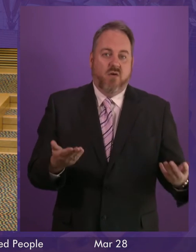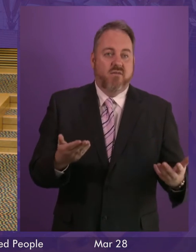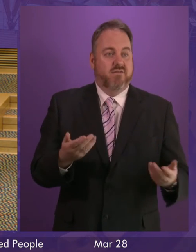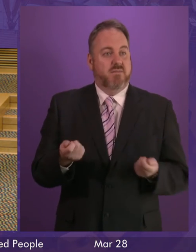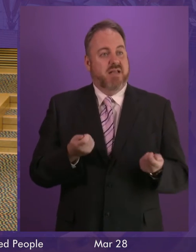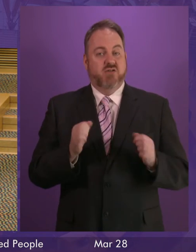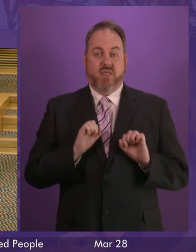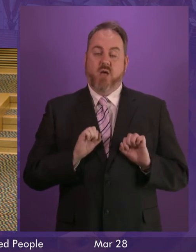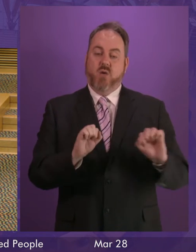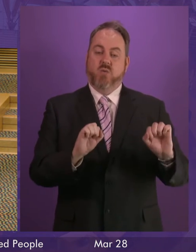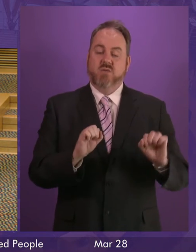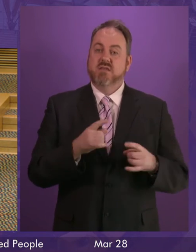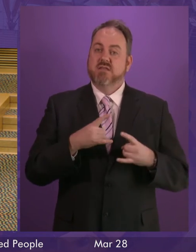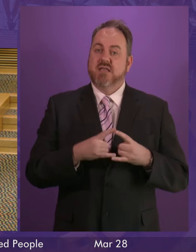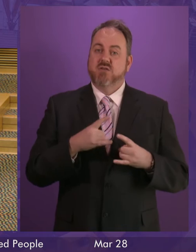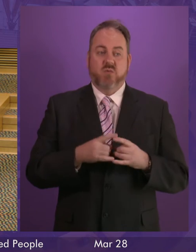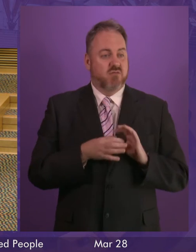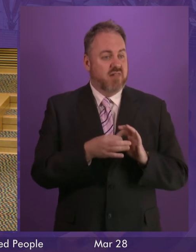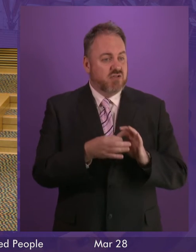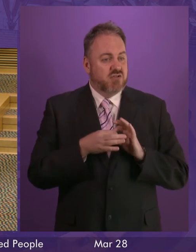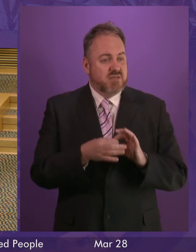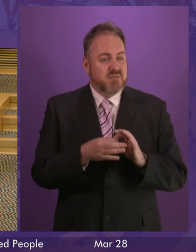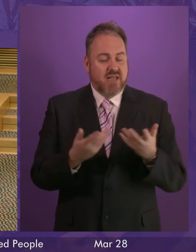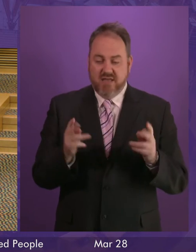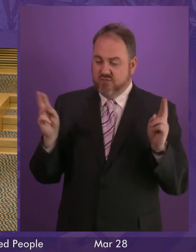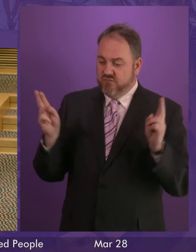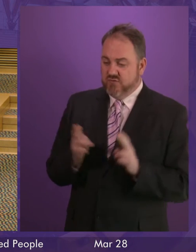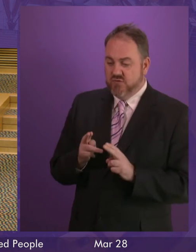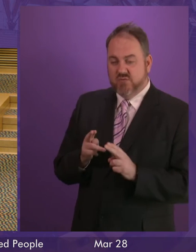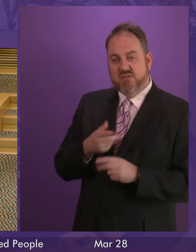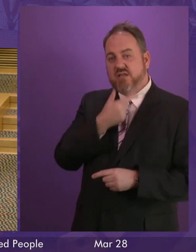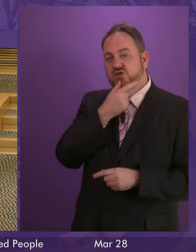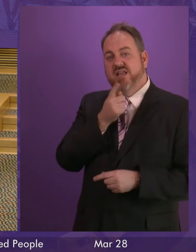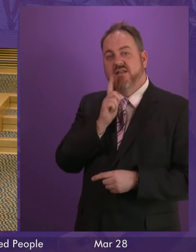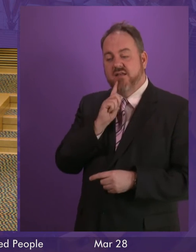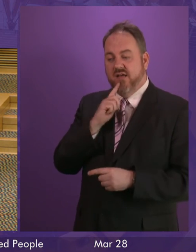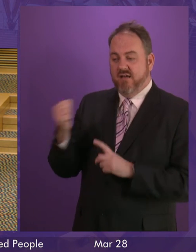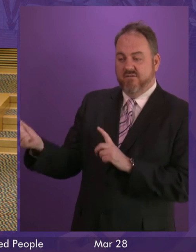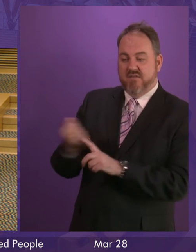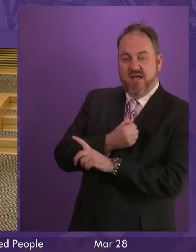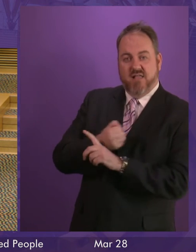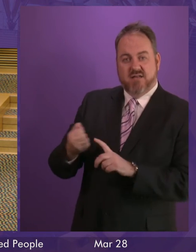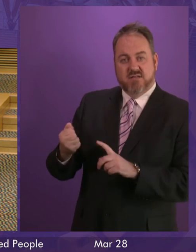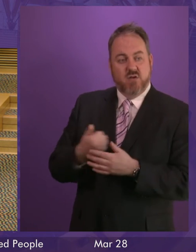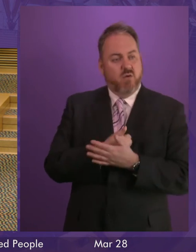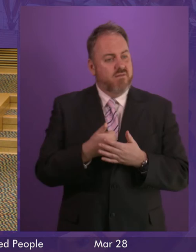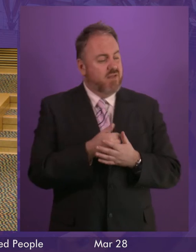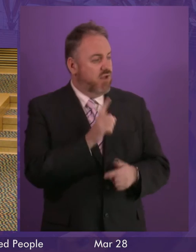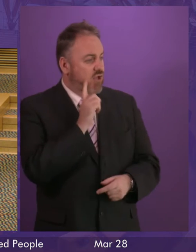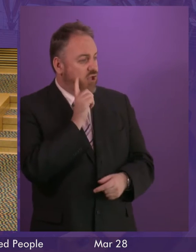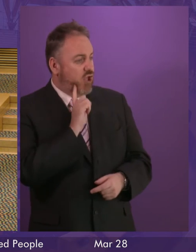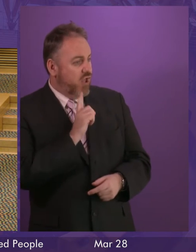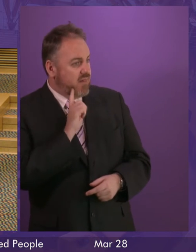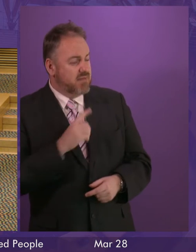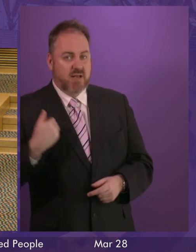health and the need to protect people against gender-based violence. Individuals with learning disabilities, but particularly girls and women, are subject